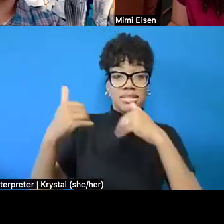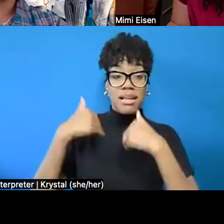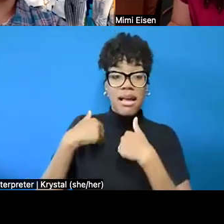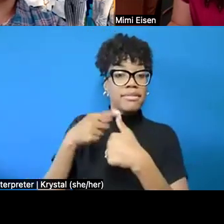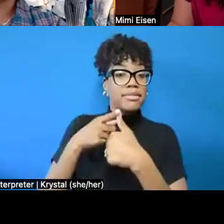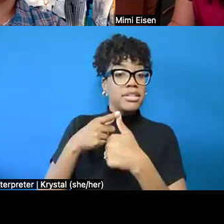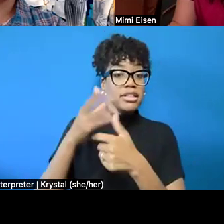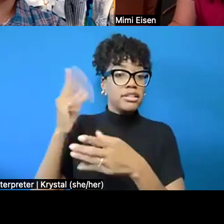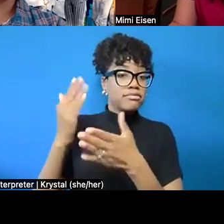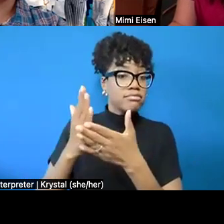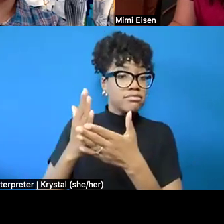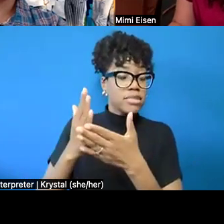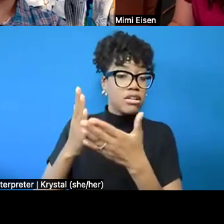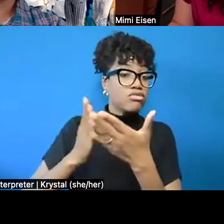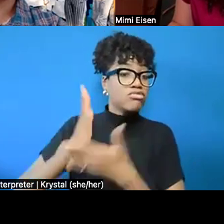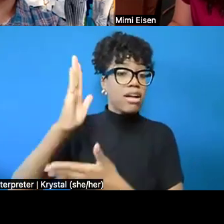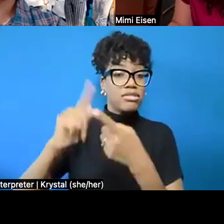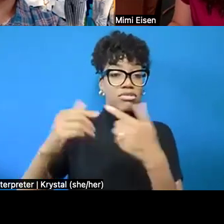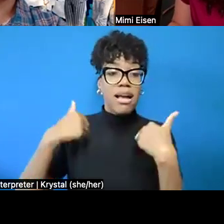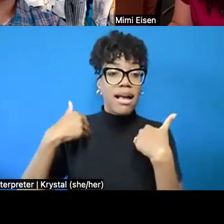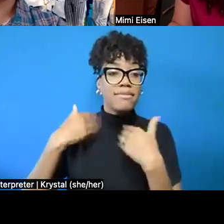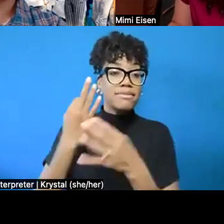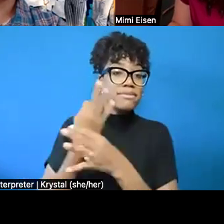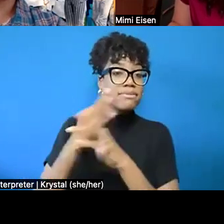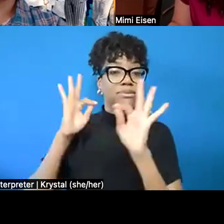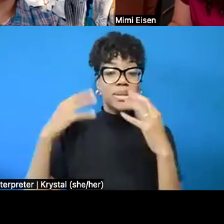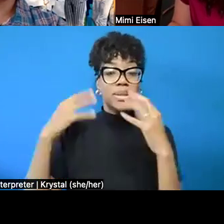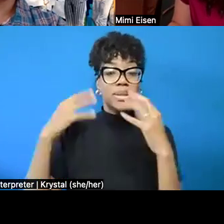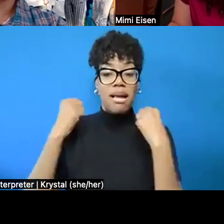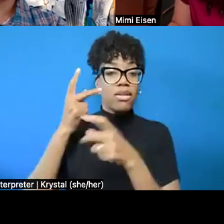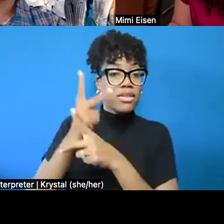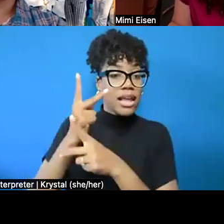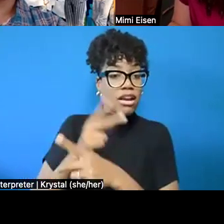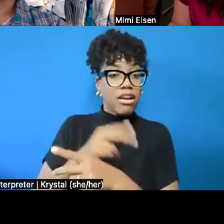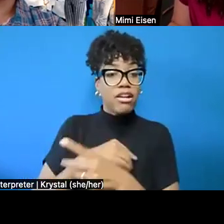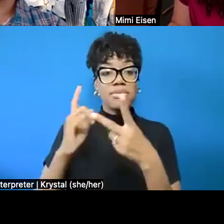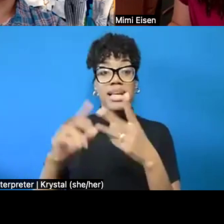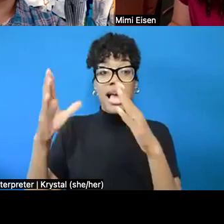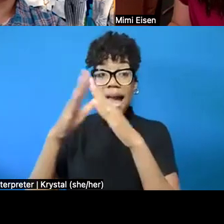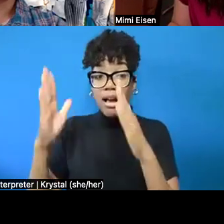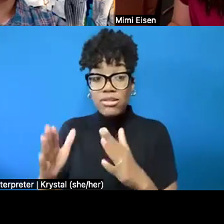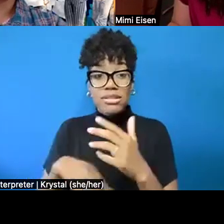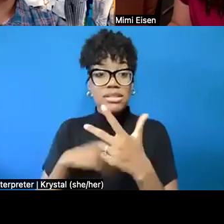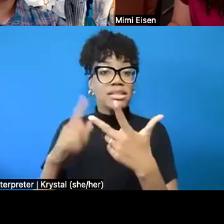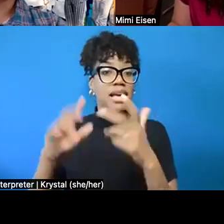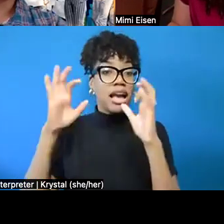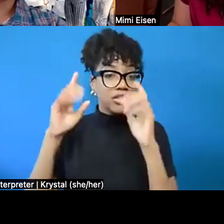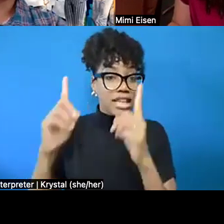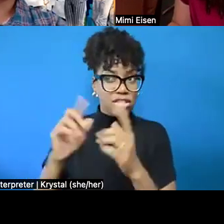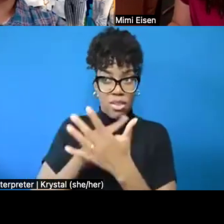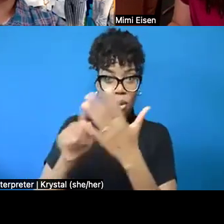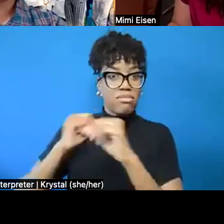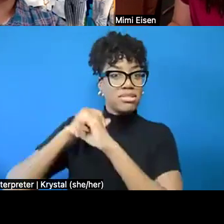constitutional rights in the United States. And I think the larger lesson is that the Constitution is not